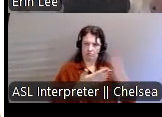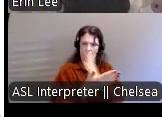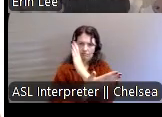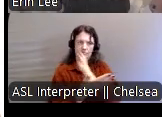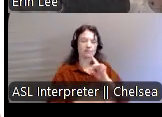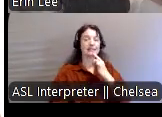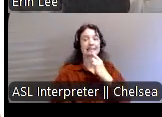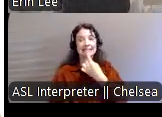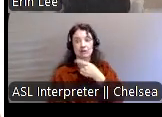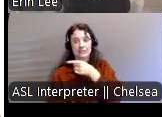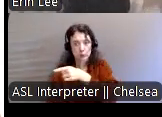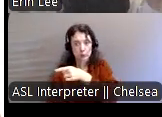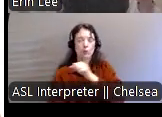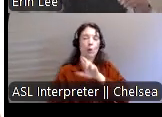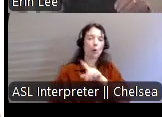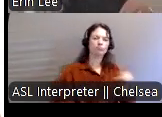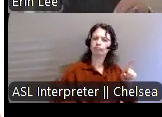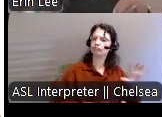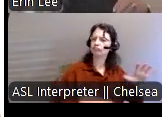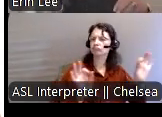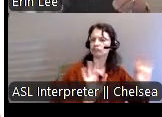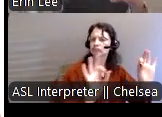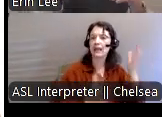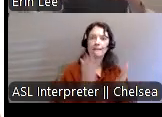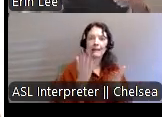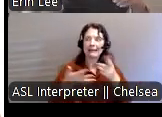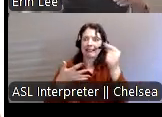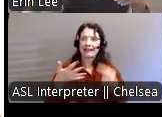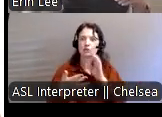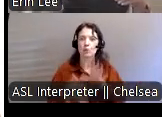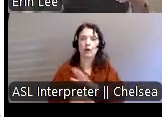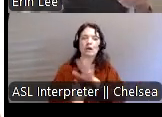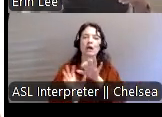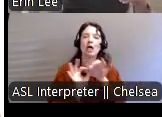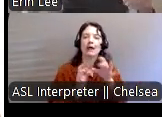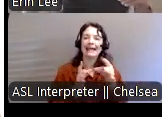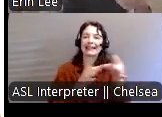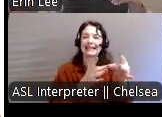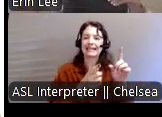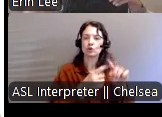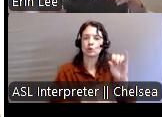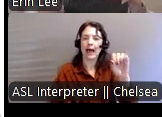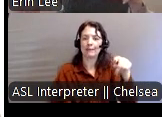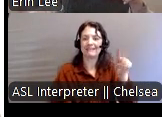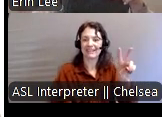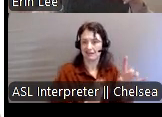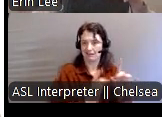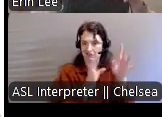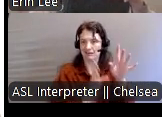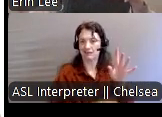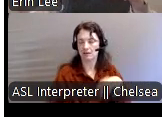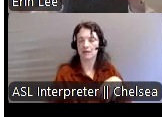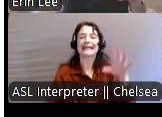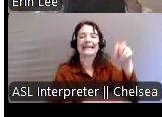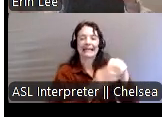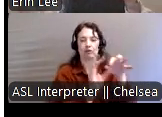contributing factors that might contribute to intimate partner violence happening in the relationship. If you could